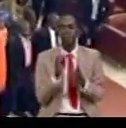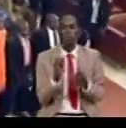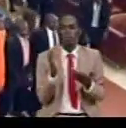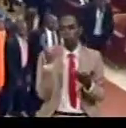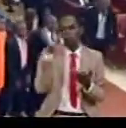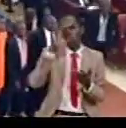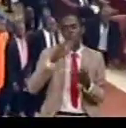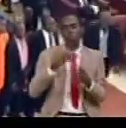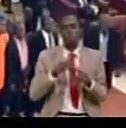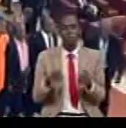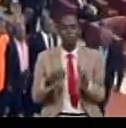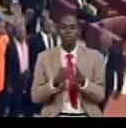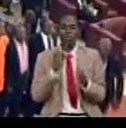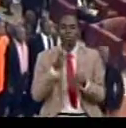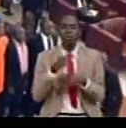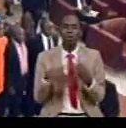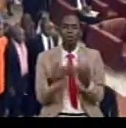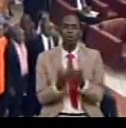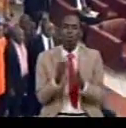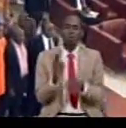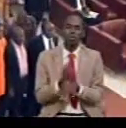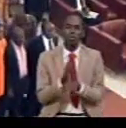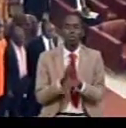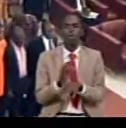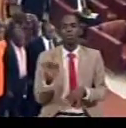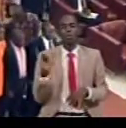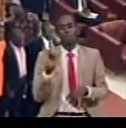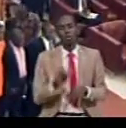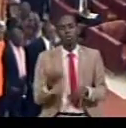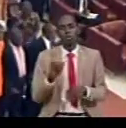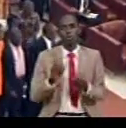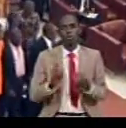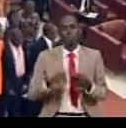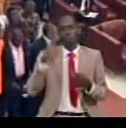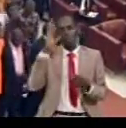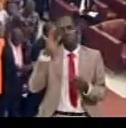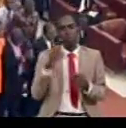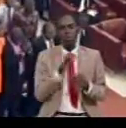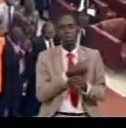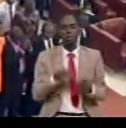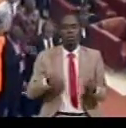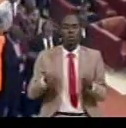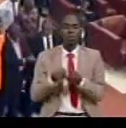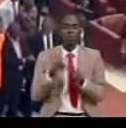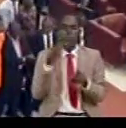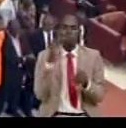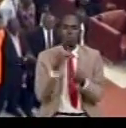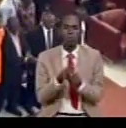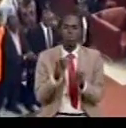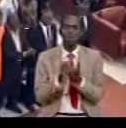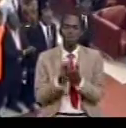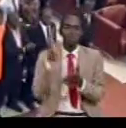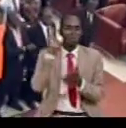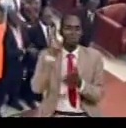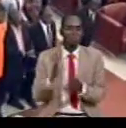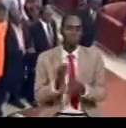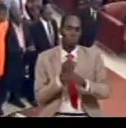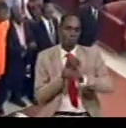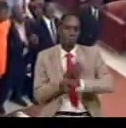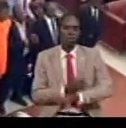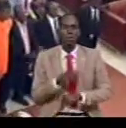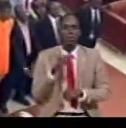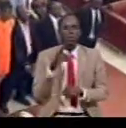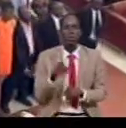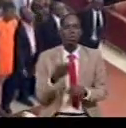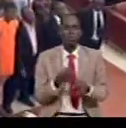know, the Bible says the Lord shall preserve me from all evil, that he shall deliver me from all evil and he shall preserve me unto his